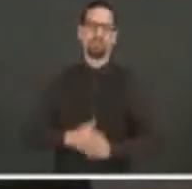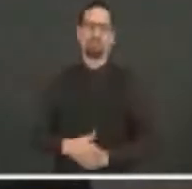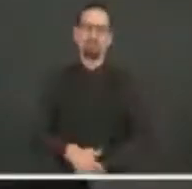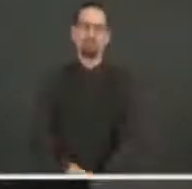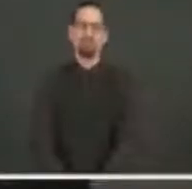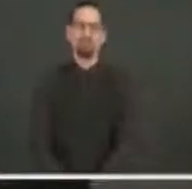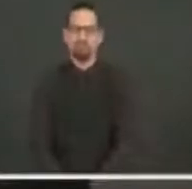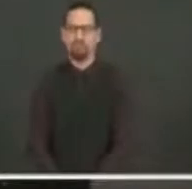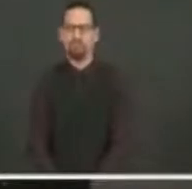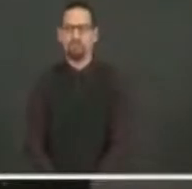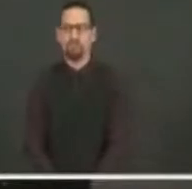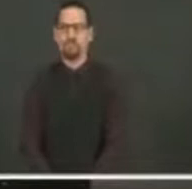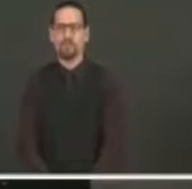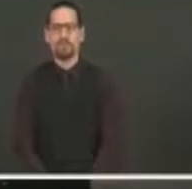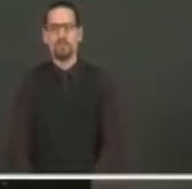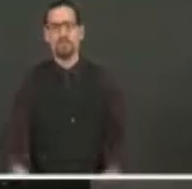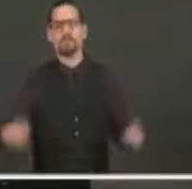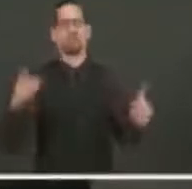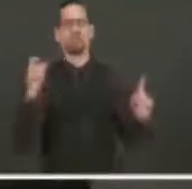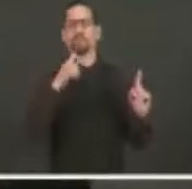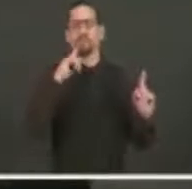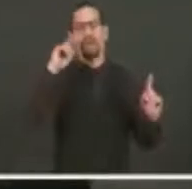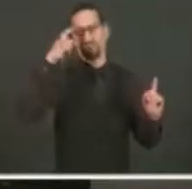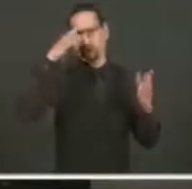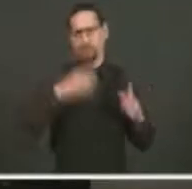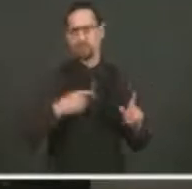alarming rise in cases in